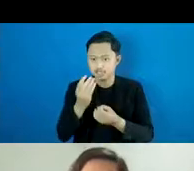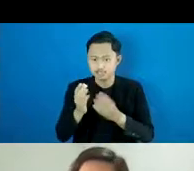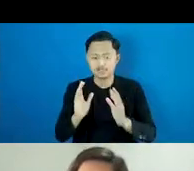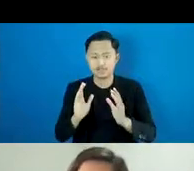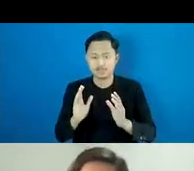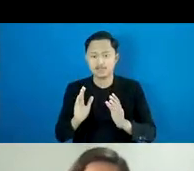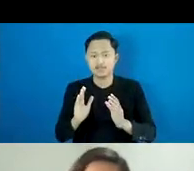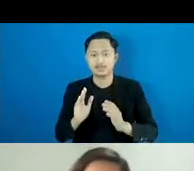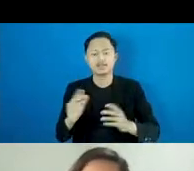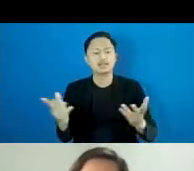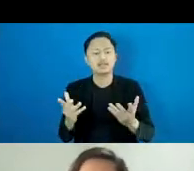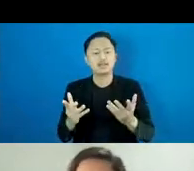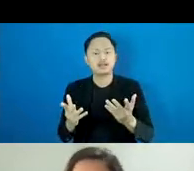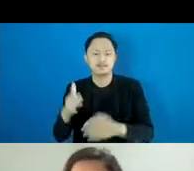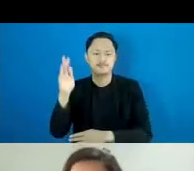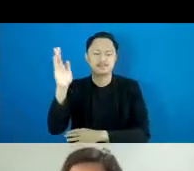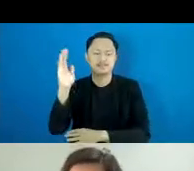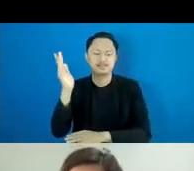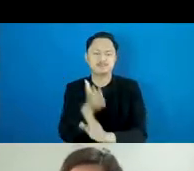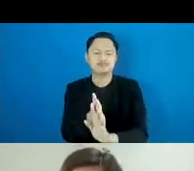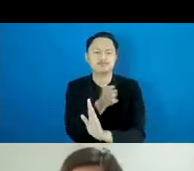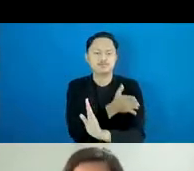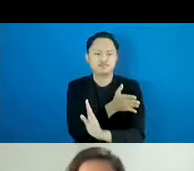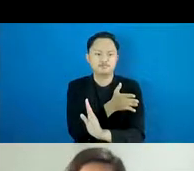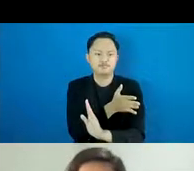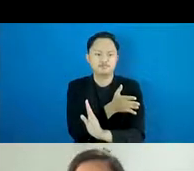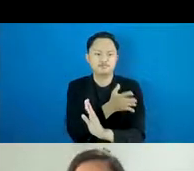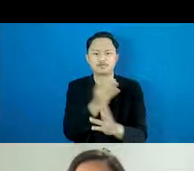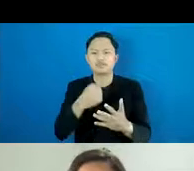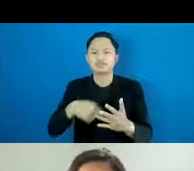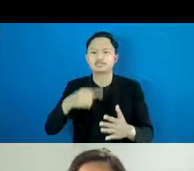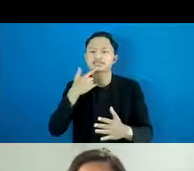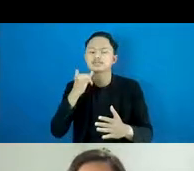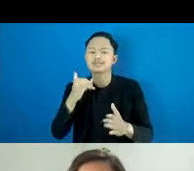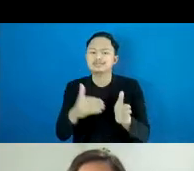in the previous presentation, how can we address this challenge? You can pass.